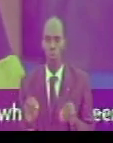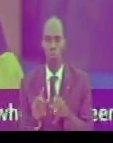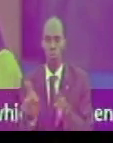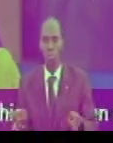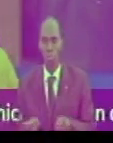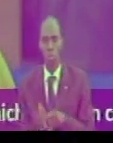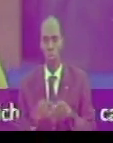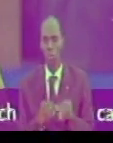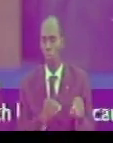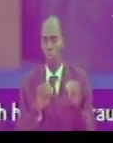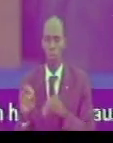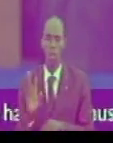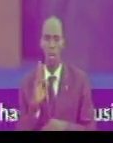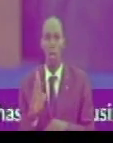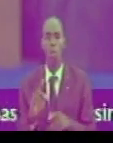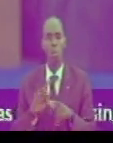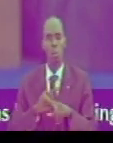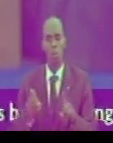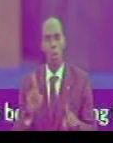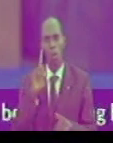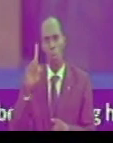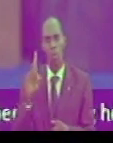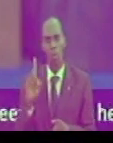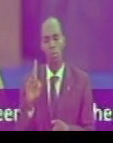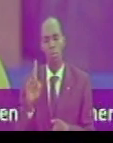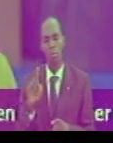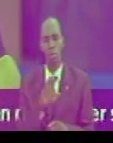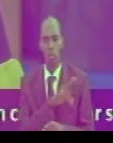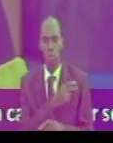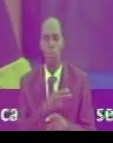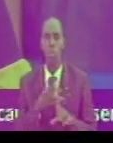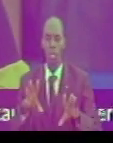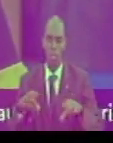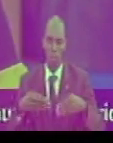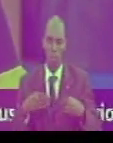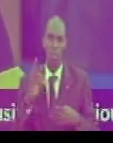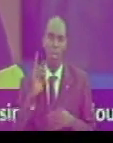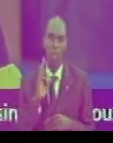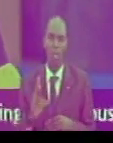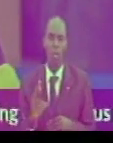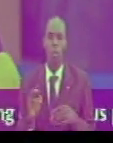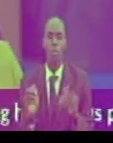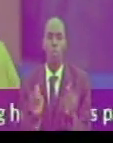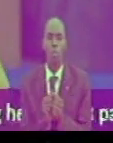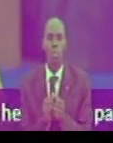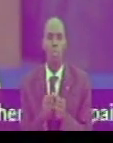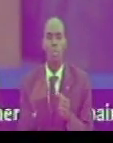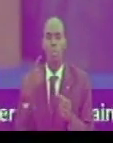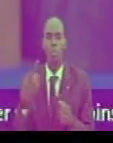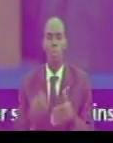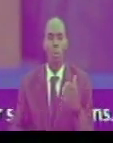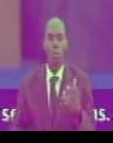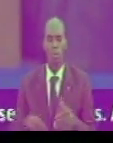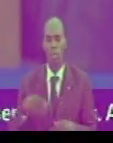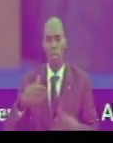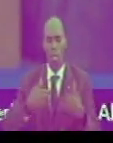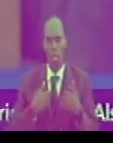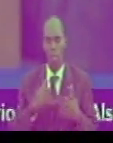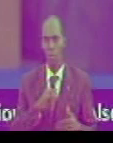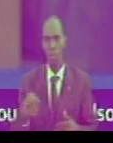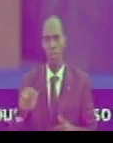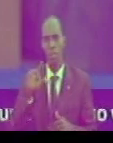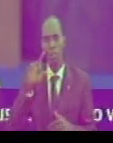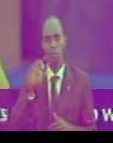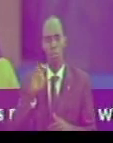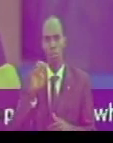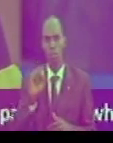rest were men and old men. I became a learner. They come to me and I teach them what is actually wrong with me. But